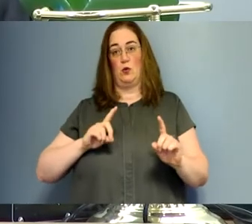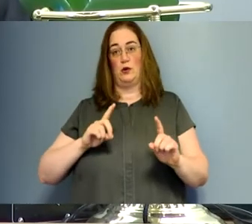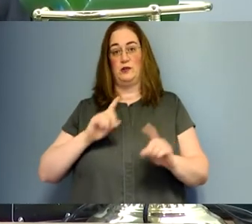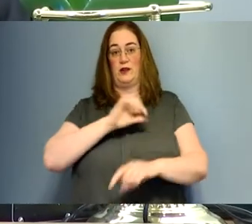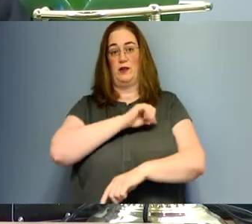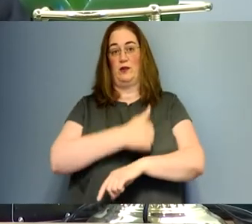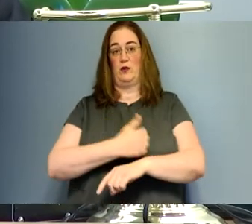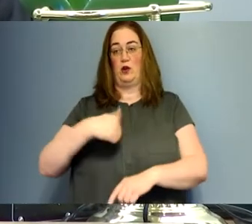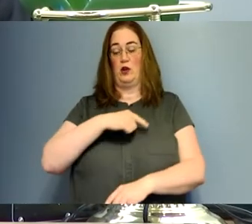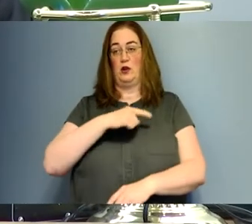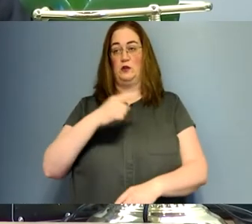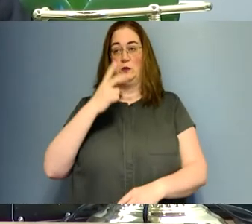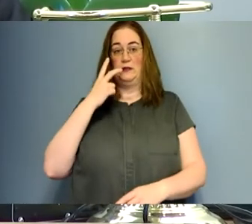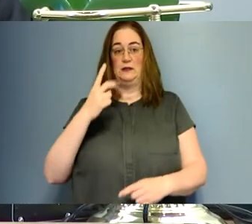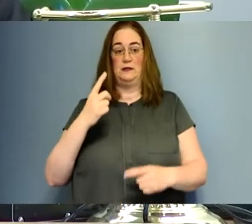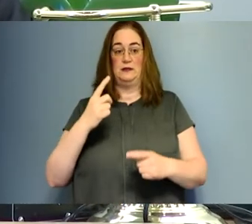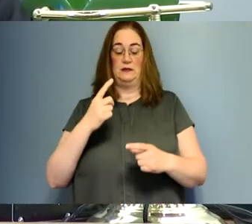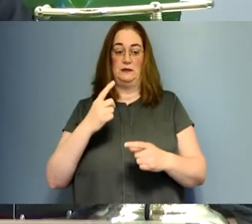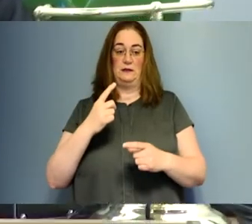we see fit.